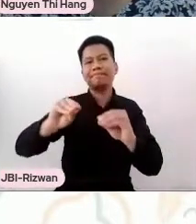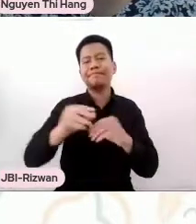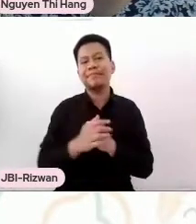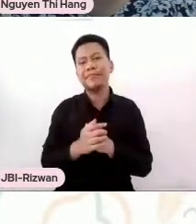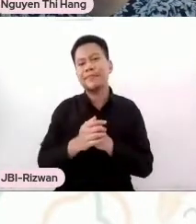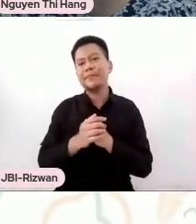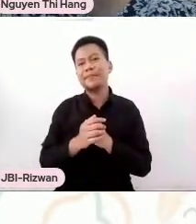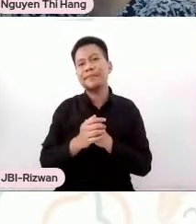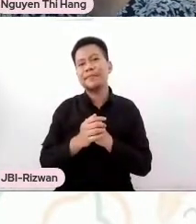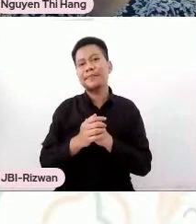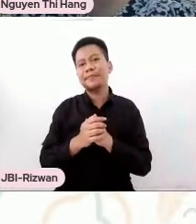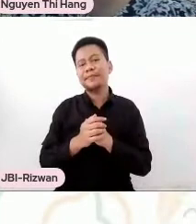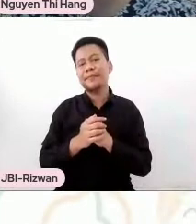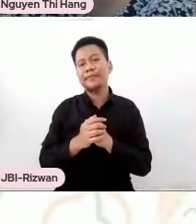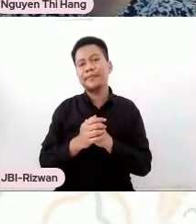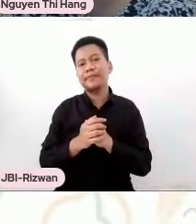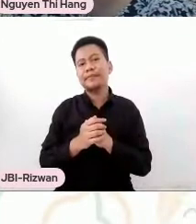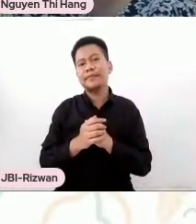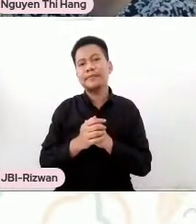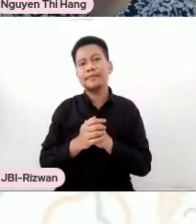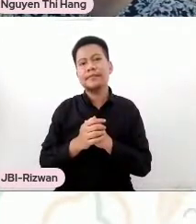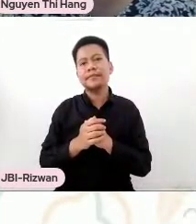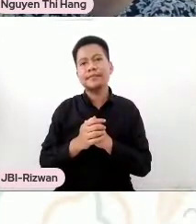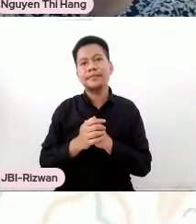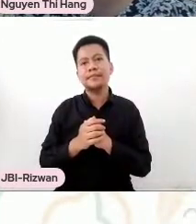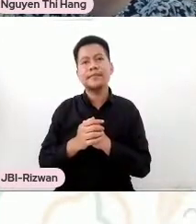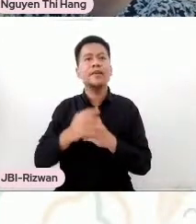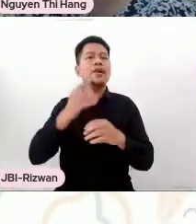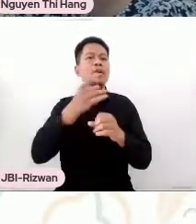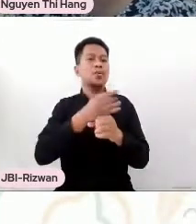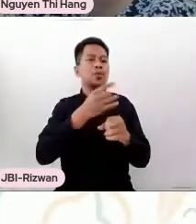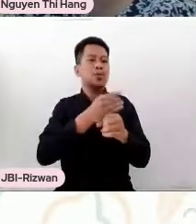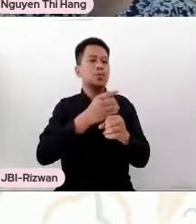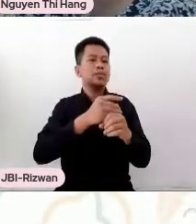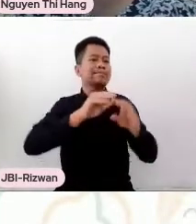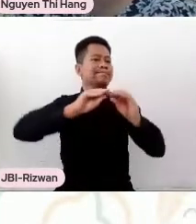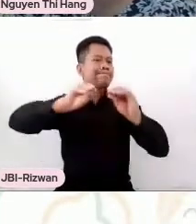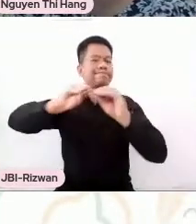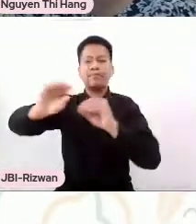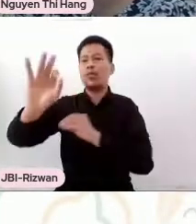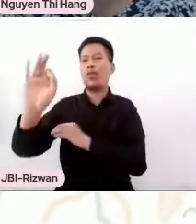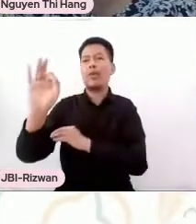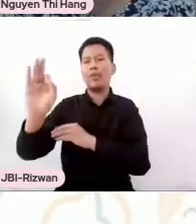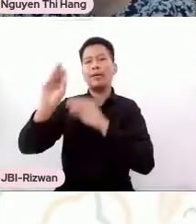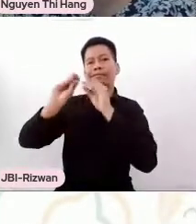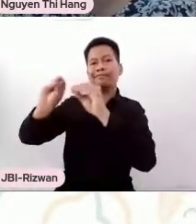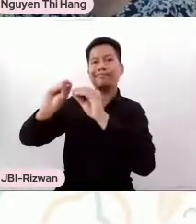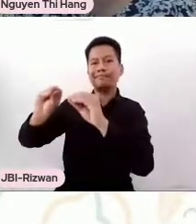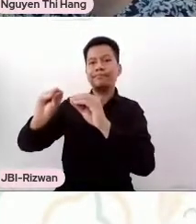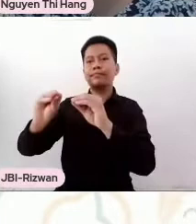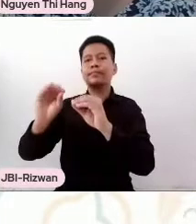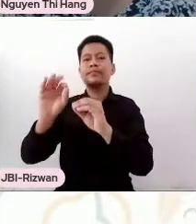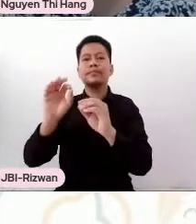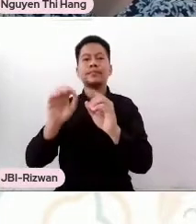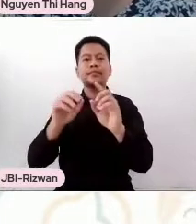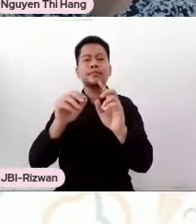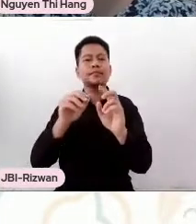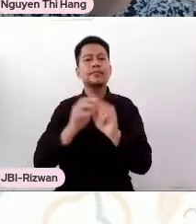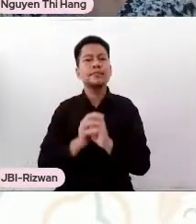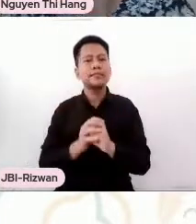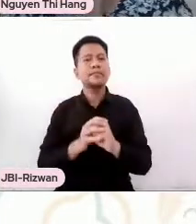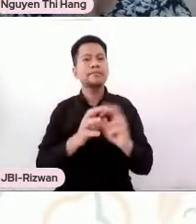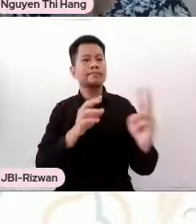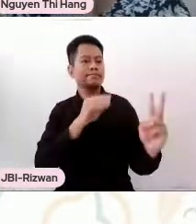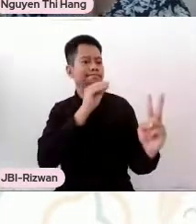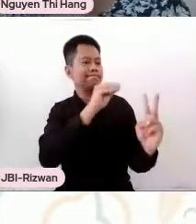teachers can share with others the experience when they work with one or two students in